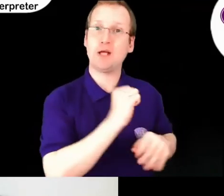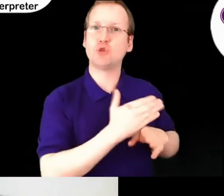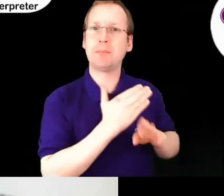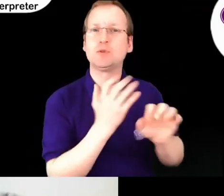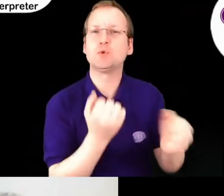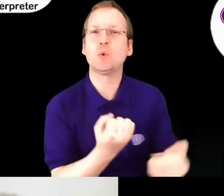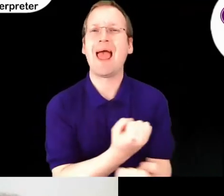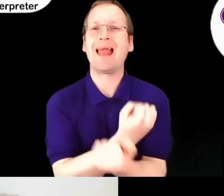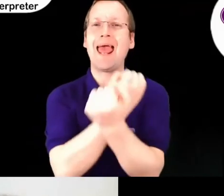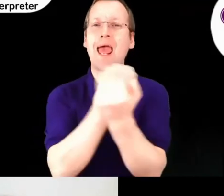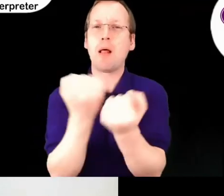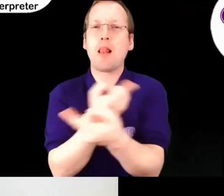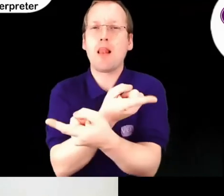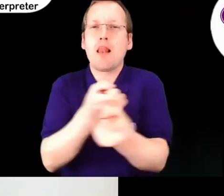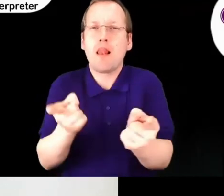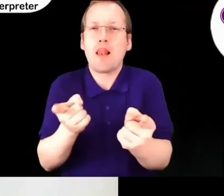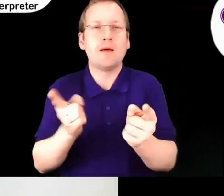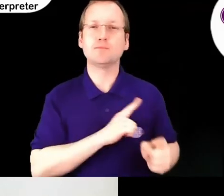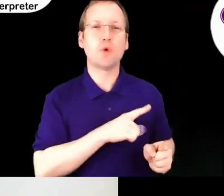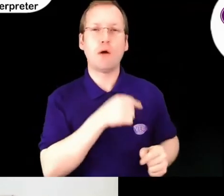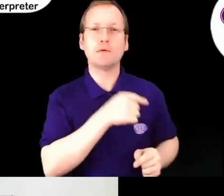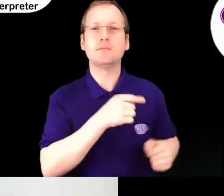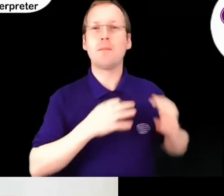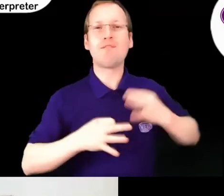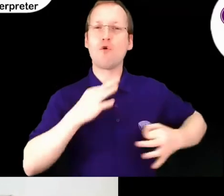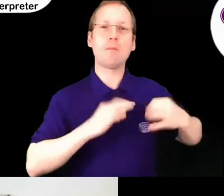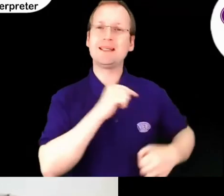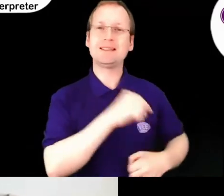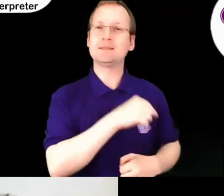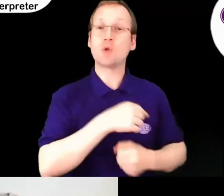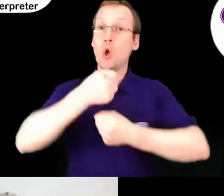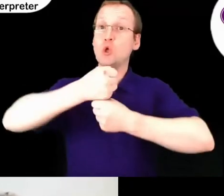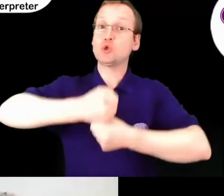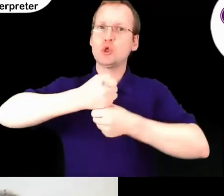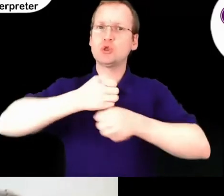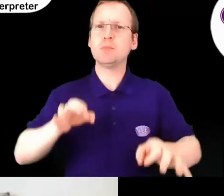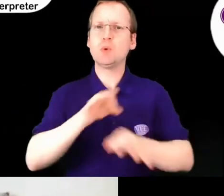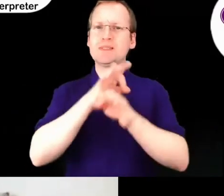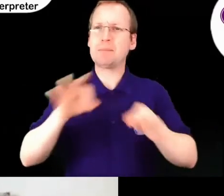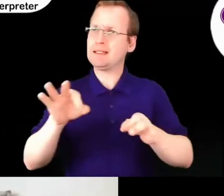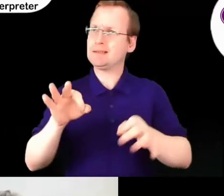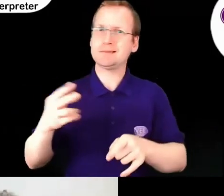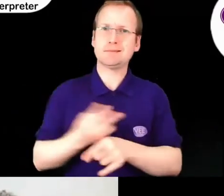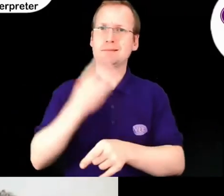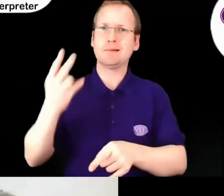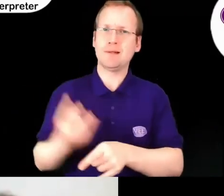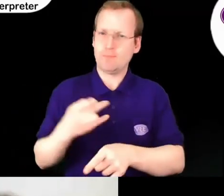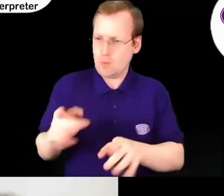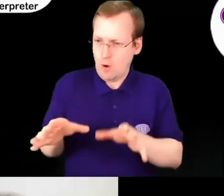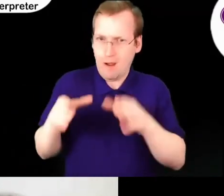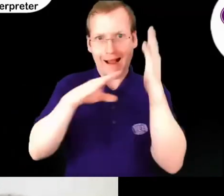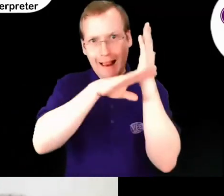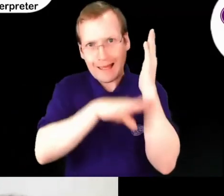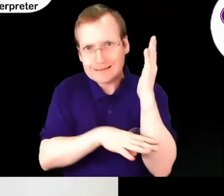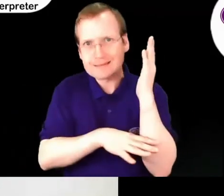enabling job and not a performing job. Mm-hmm. So much church music has been predicated on what choirs can do, what